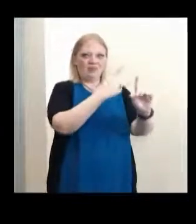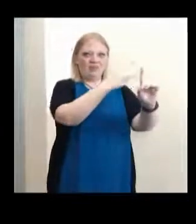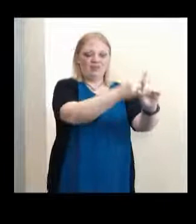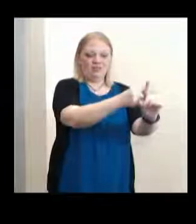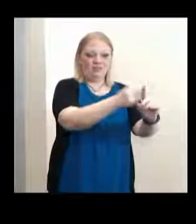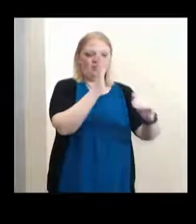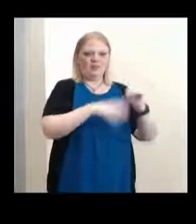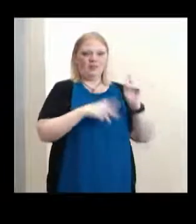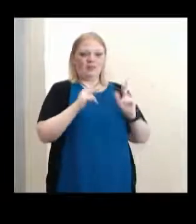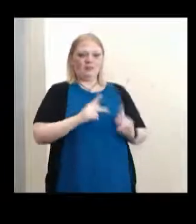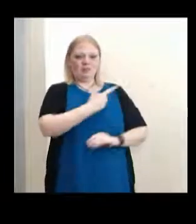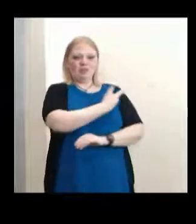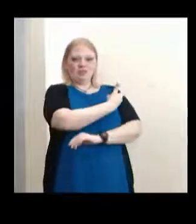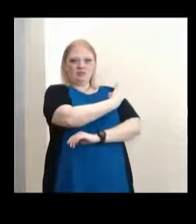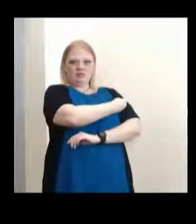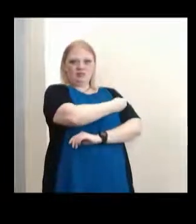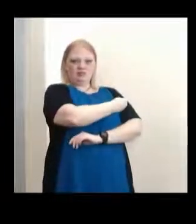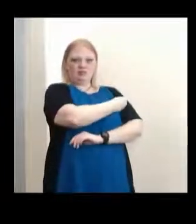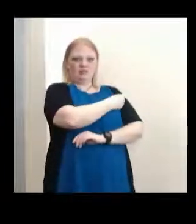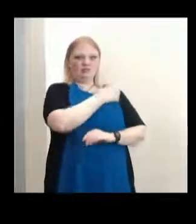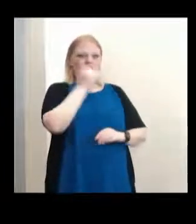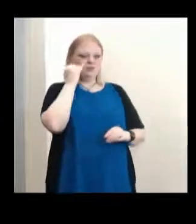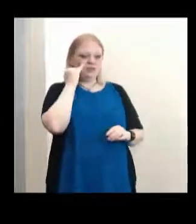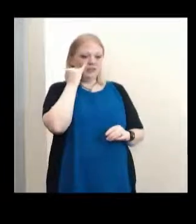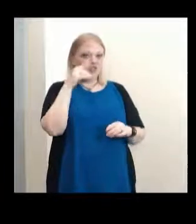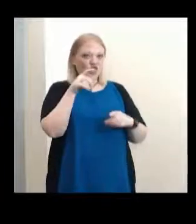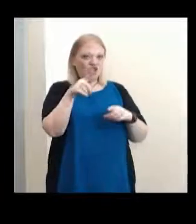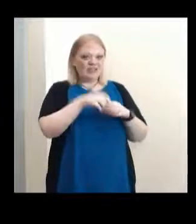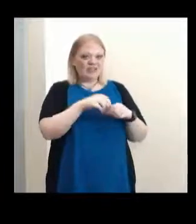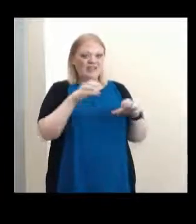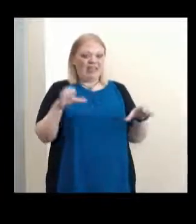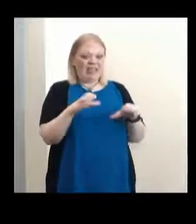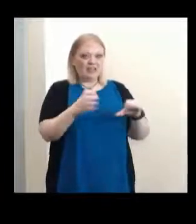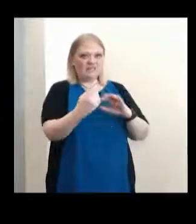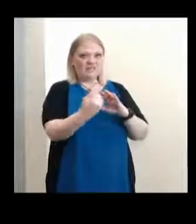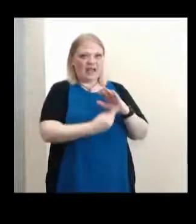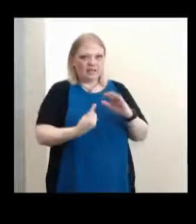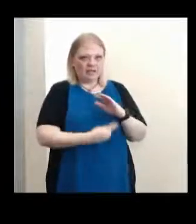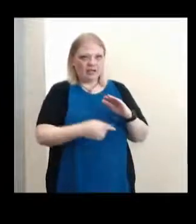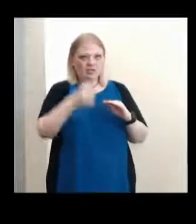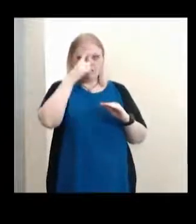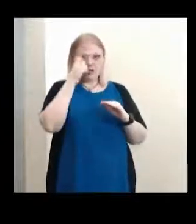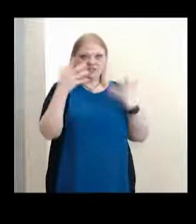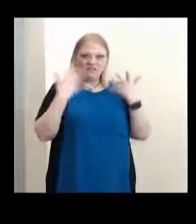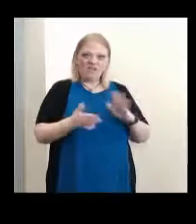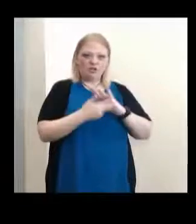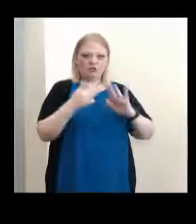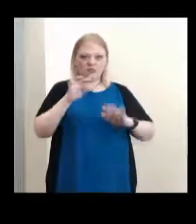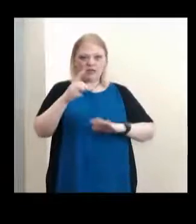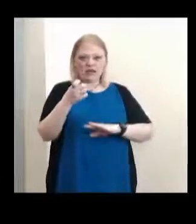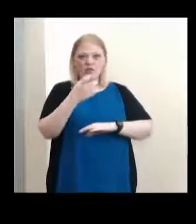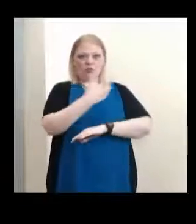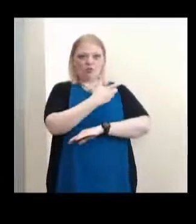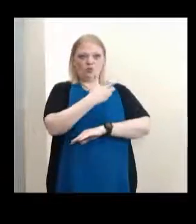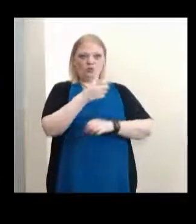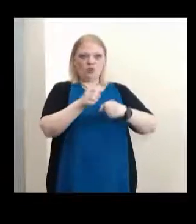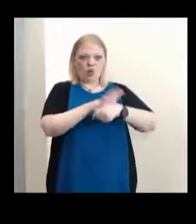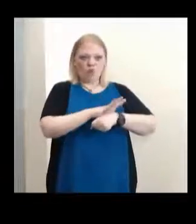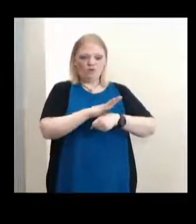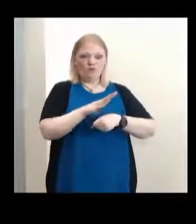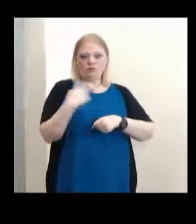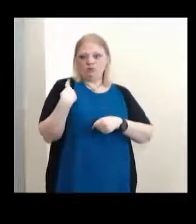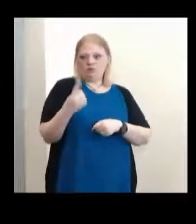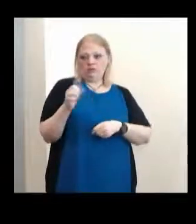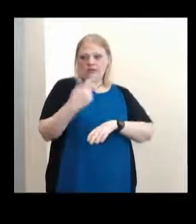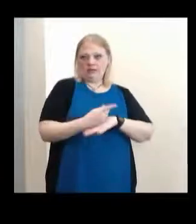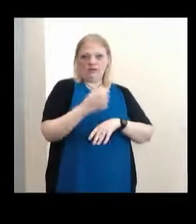is somebody who is in active isolation because they've been diagnosed with COVID-19 in the past 10 days, or somebody who is